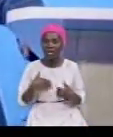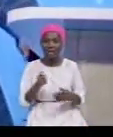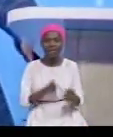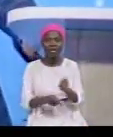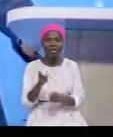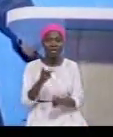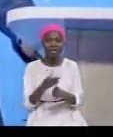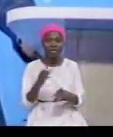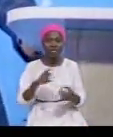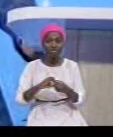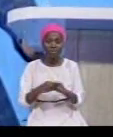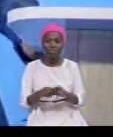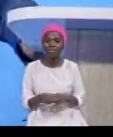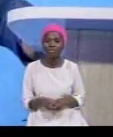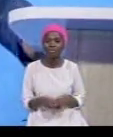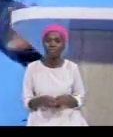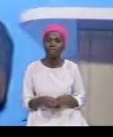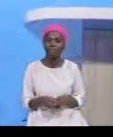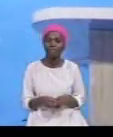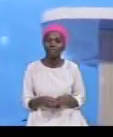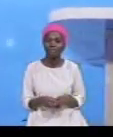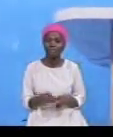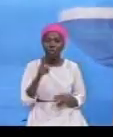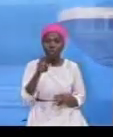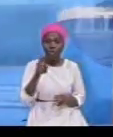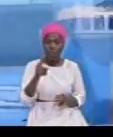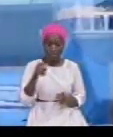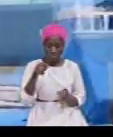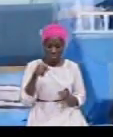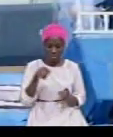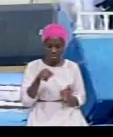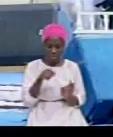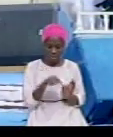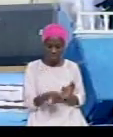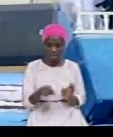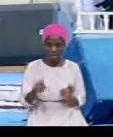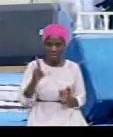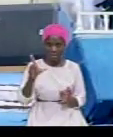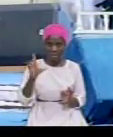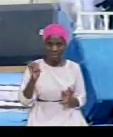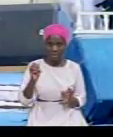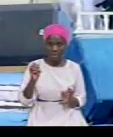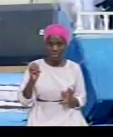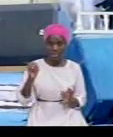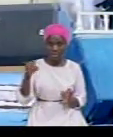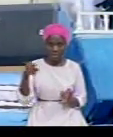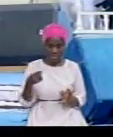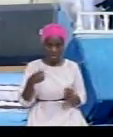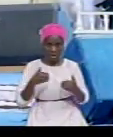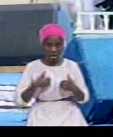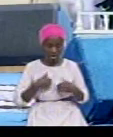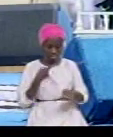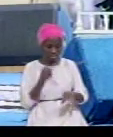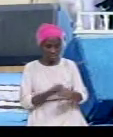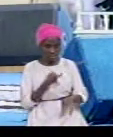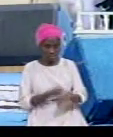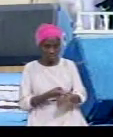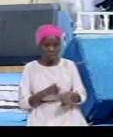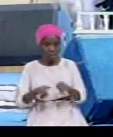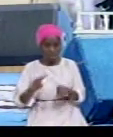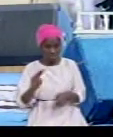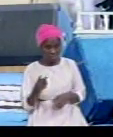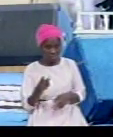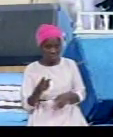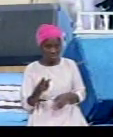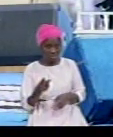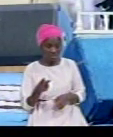never heard of before. One leg had bone, the other leg did not have any bone